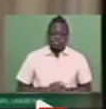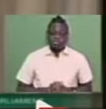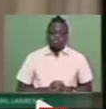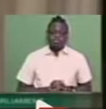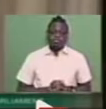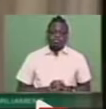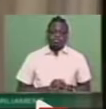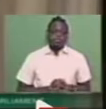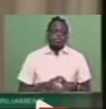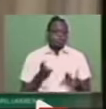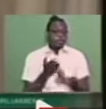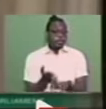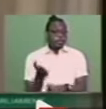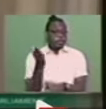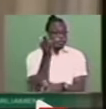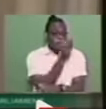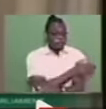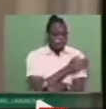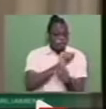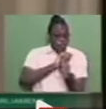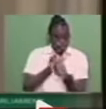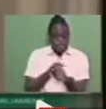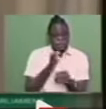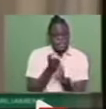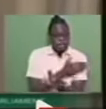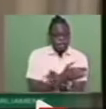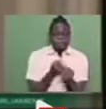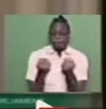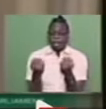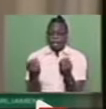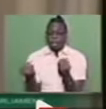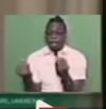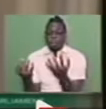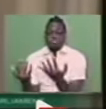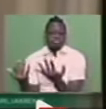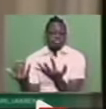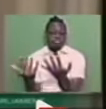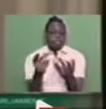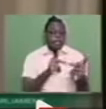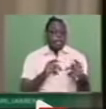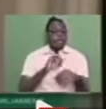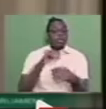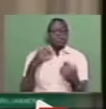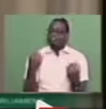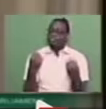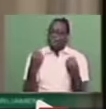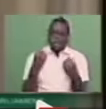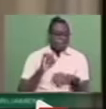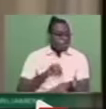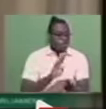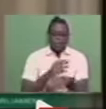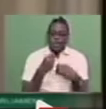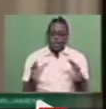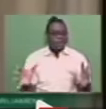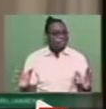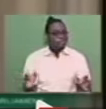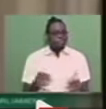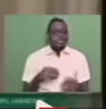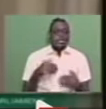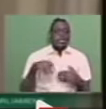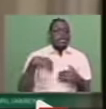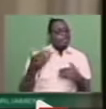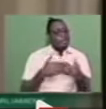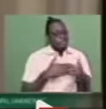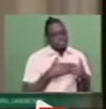their job, nothing to do with COVID. And then we come within the COVID times, we are seeing thousands again. And then we are